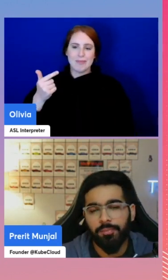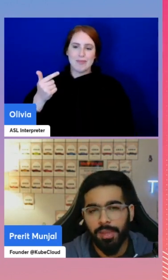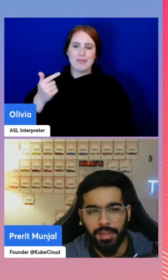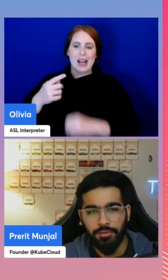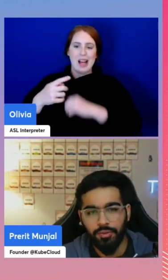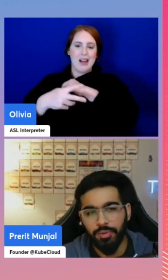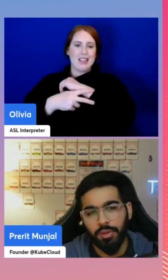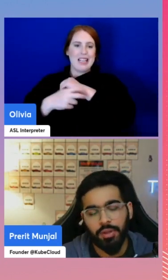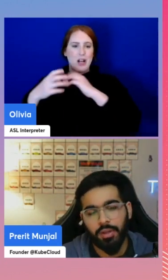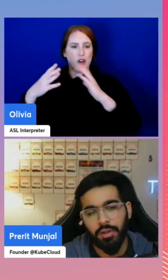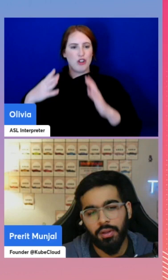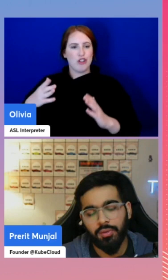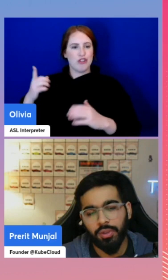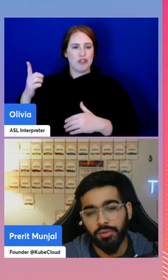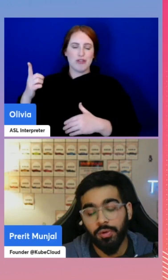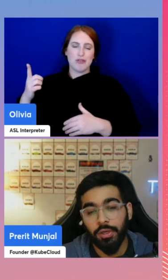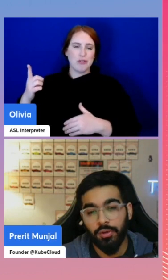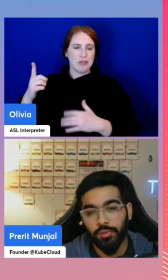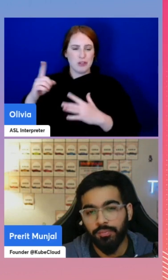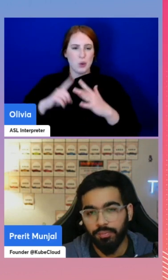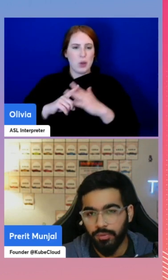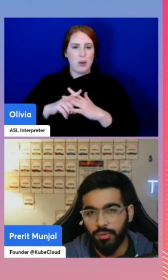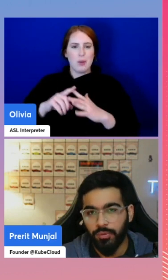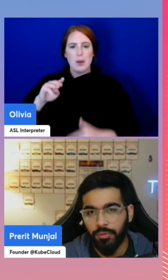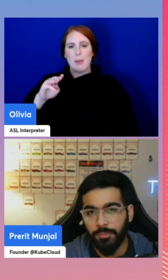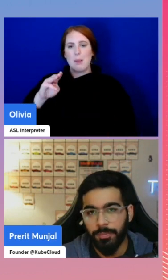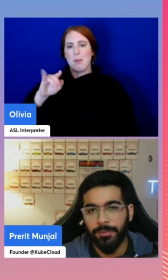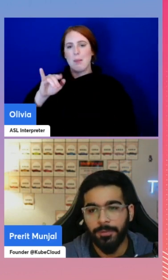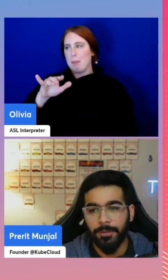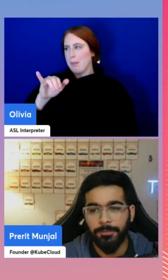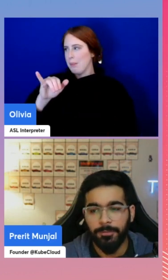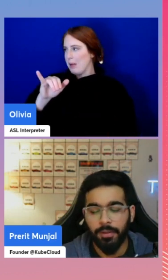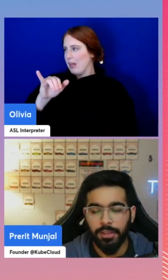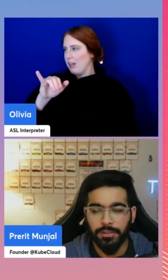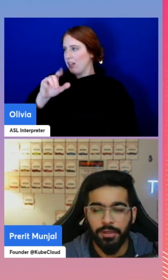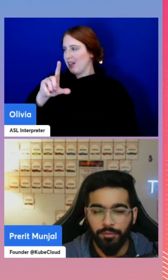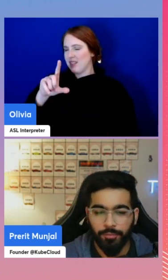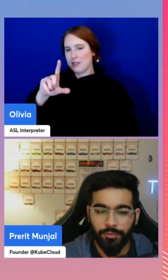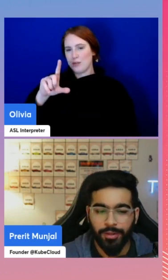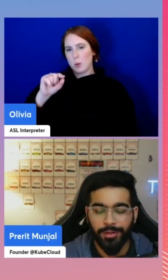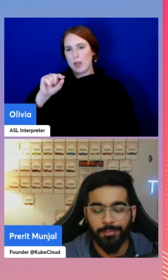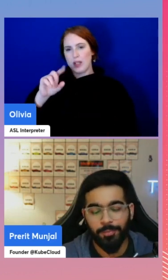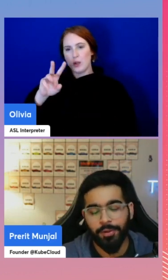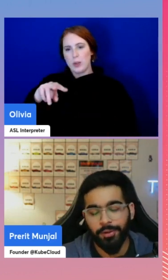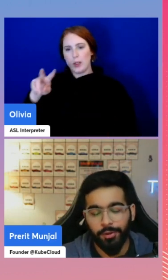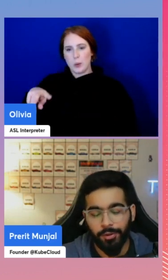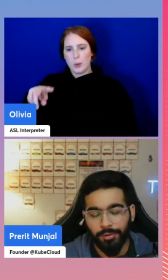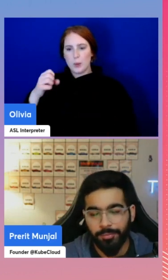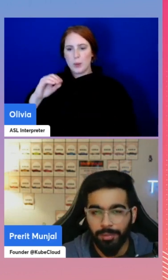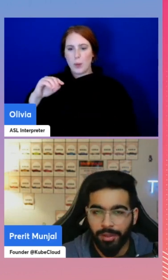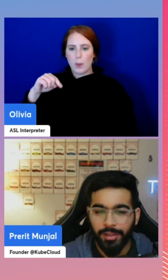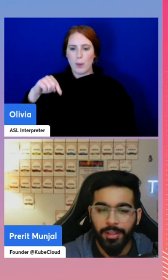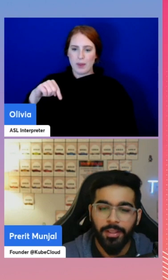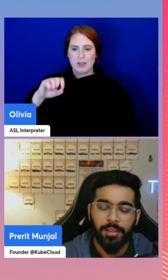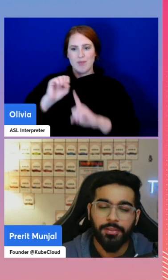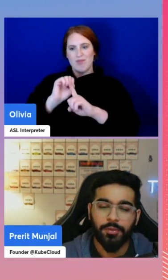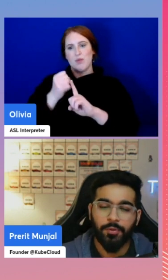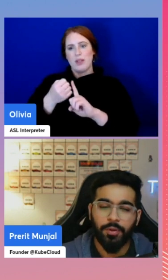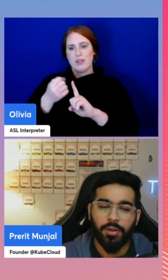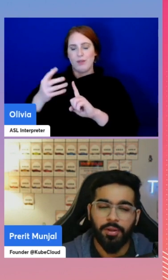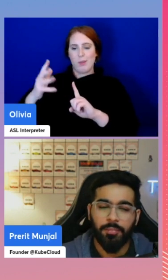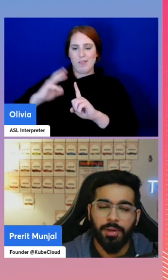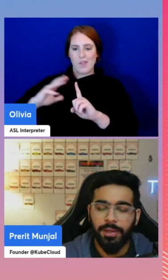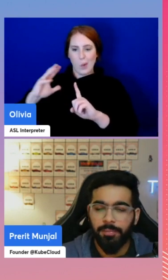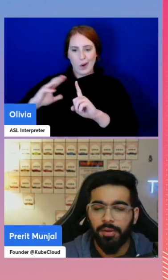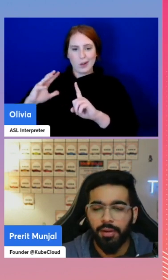month of May and June 2022. So this is a case study from very long back.